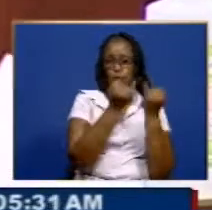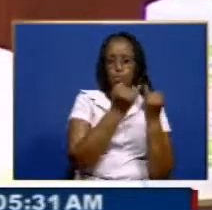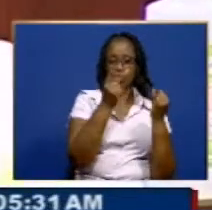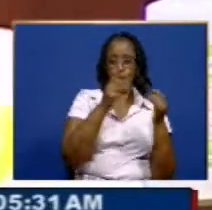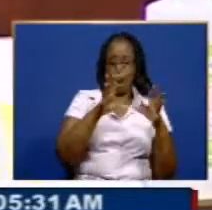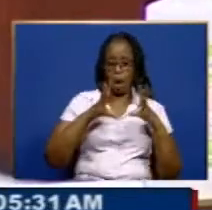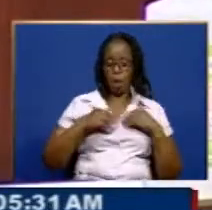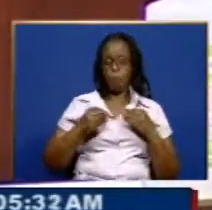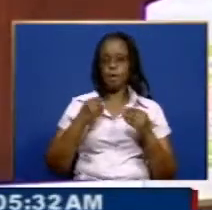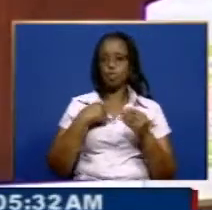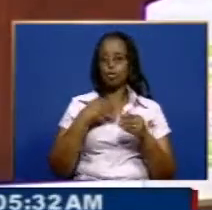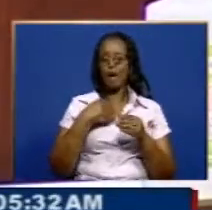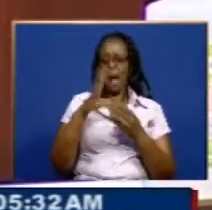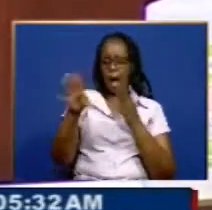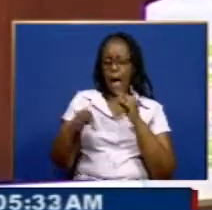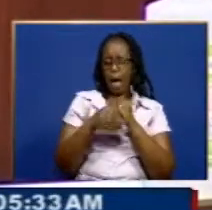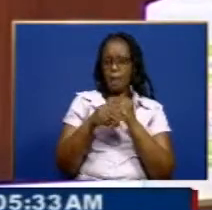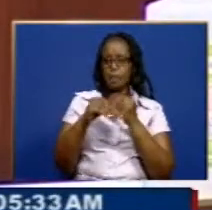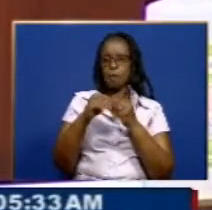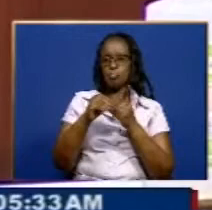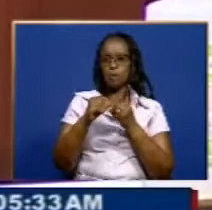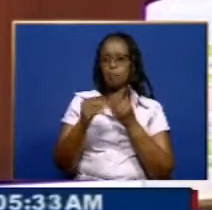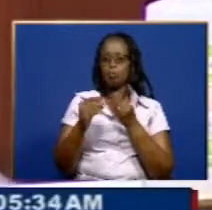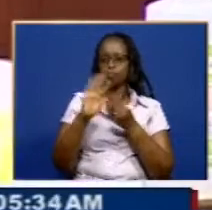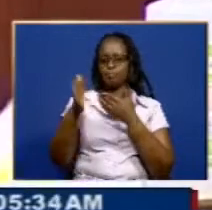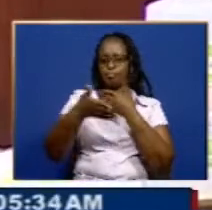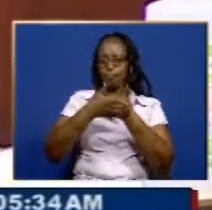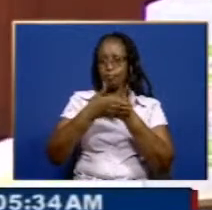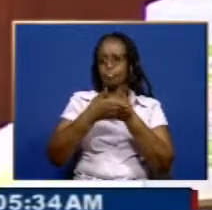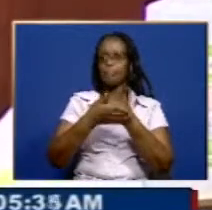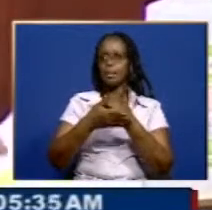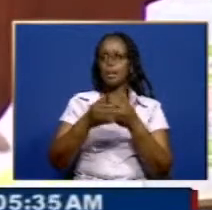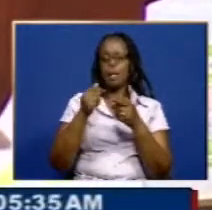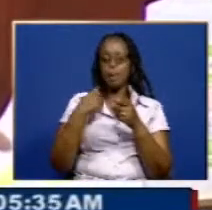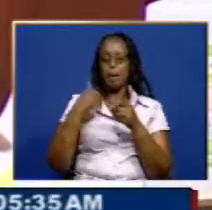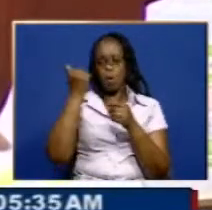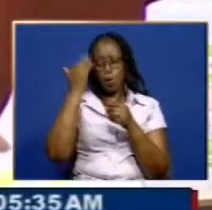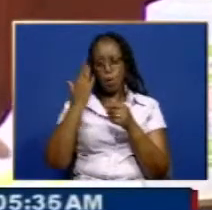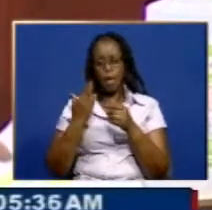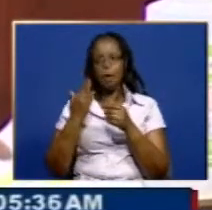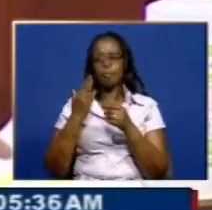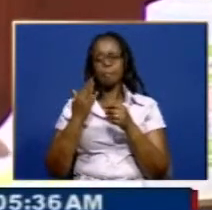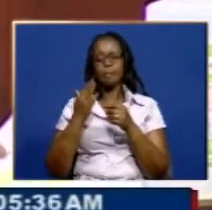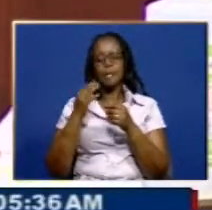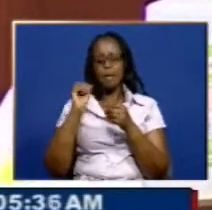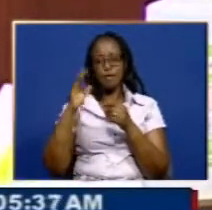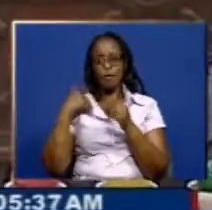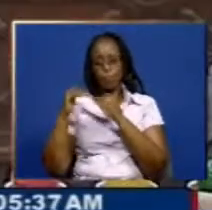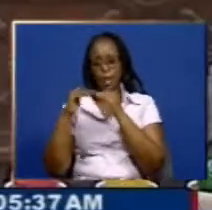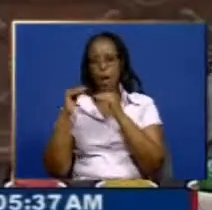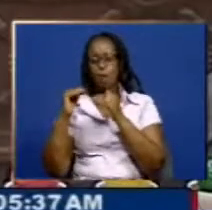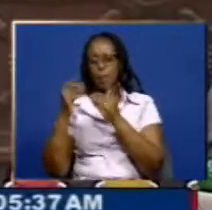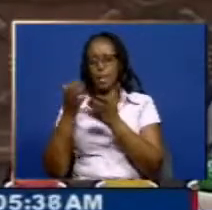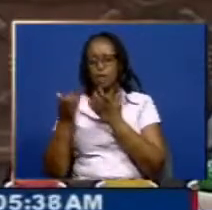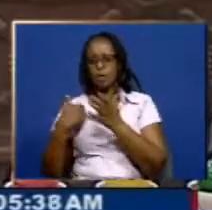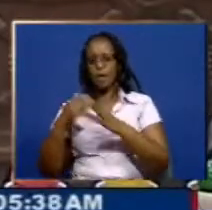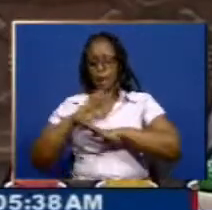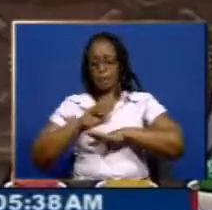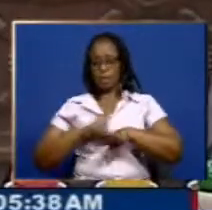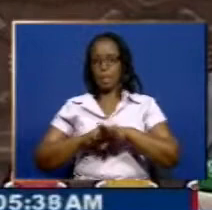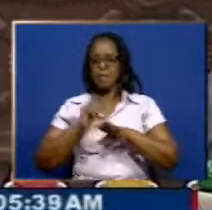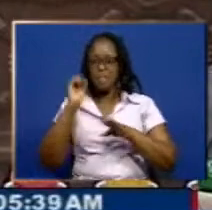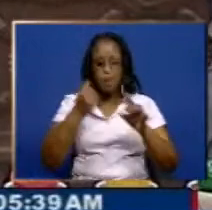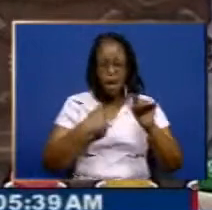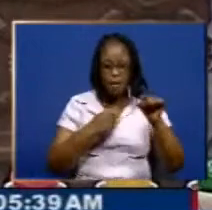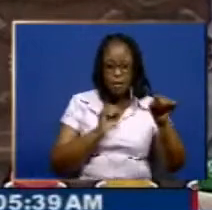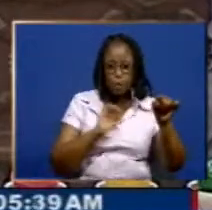annexures. My learned friends will serve on no prejudice. They will have enough time today. Okay, if you don't have it, I will give you time to have a look.